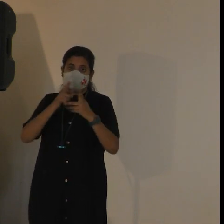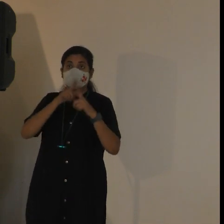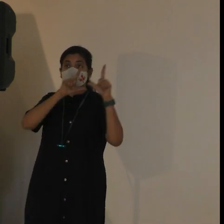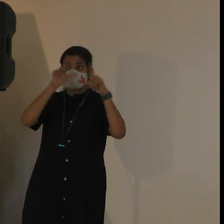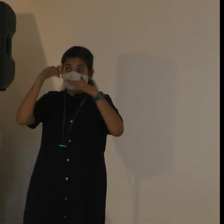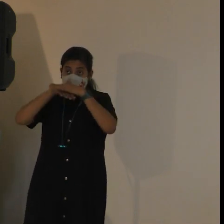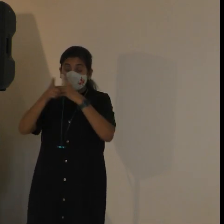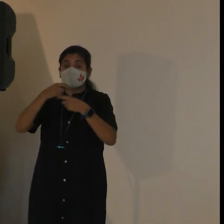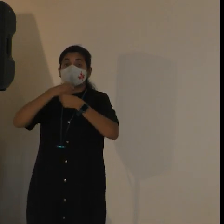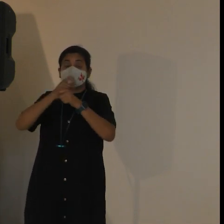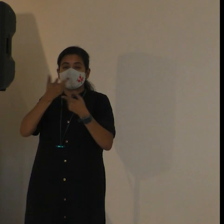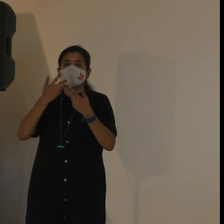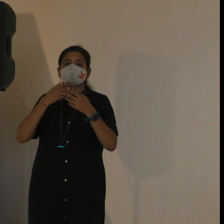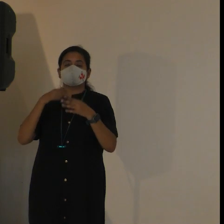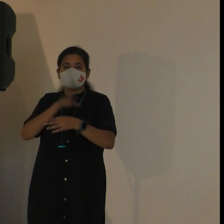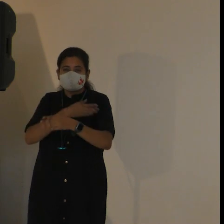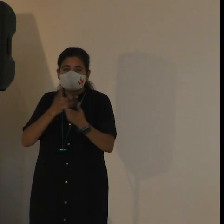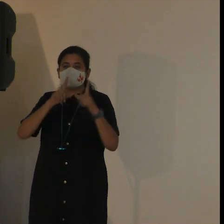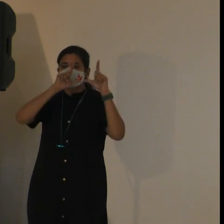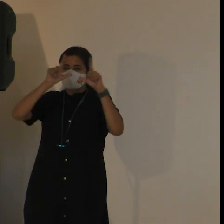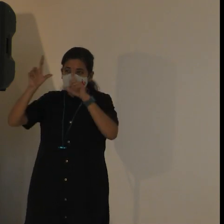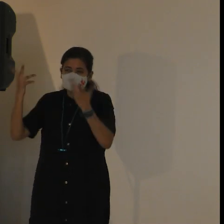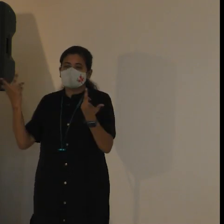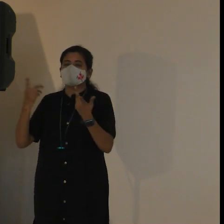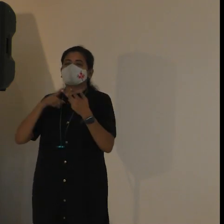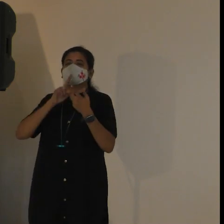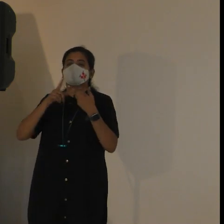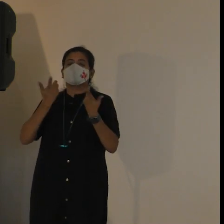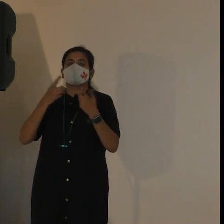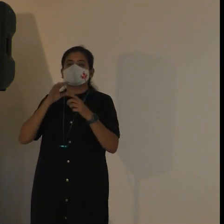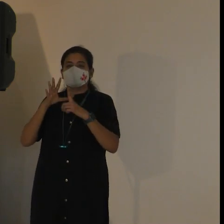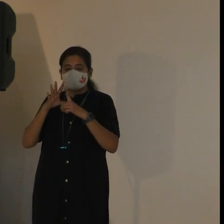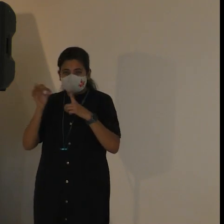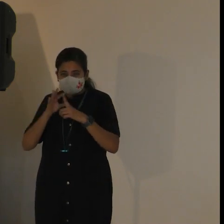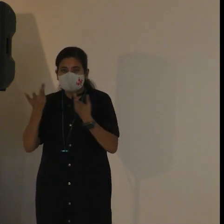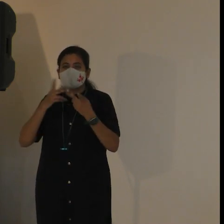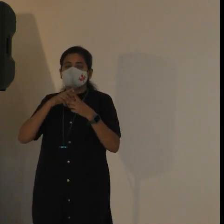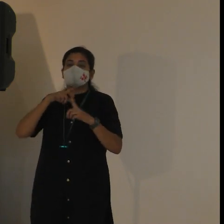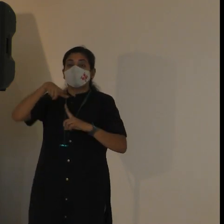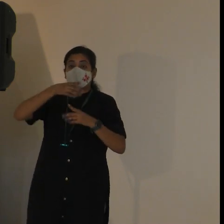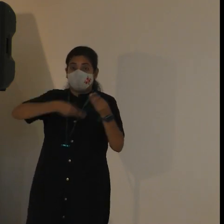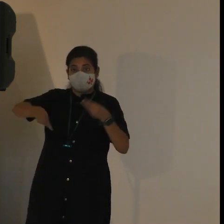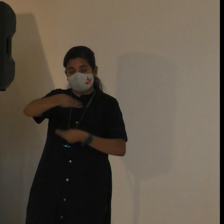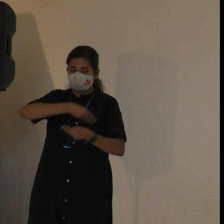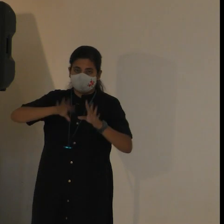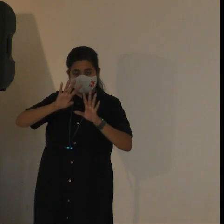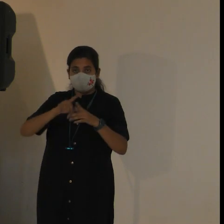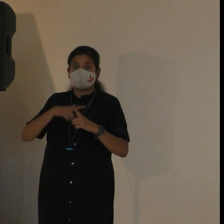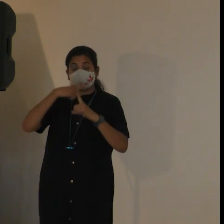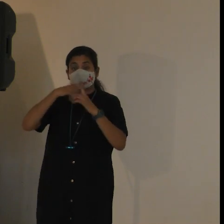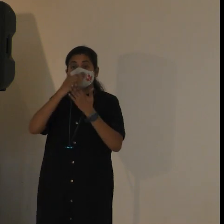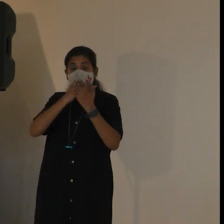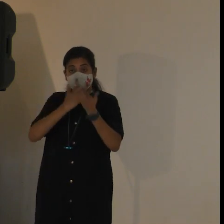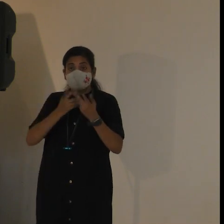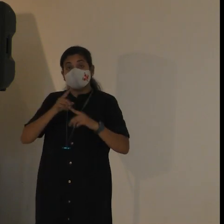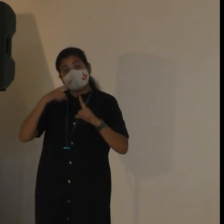they organize concerts, exhibitions. They've been doing walks in the locality. And they've also been organizing programs